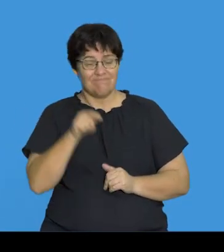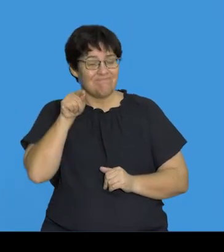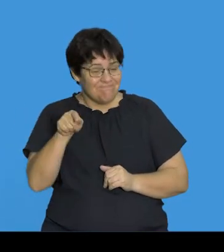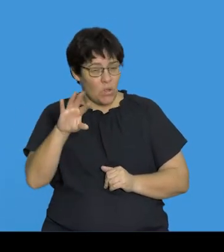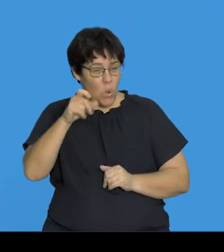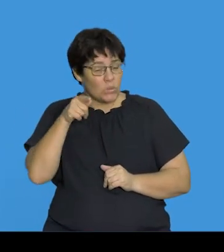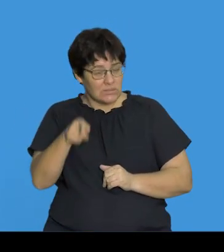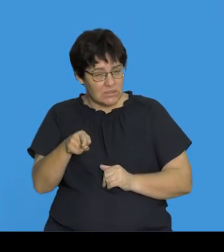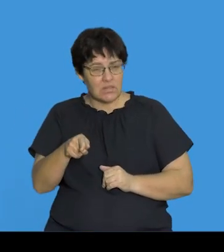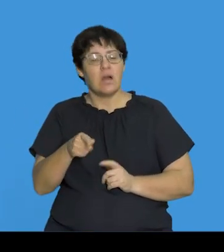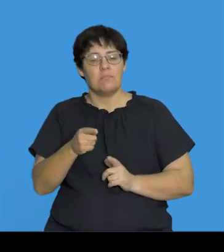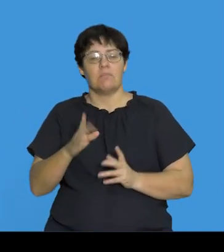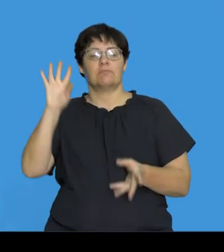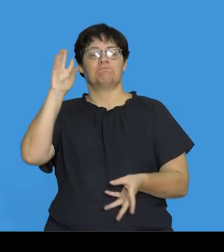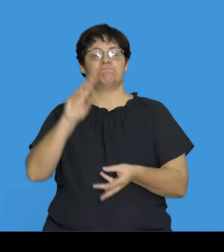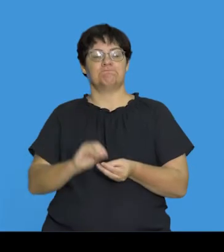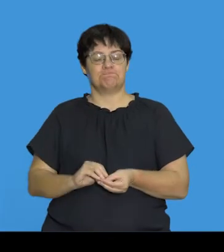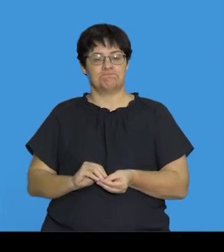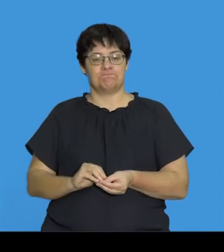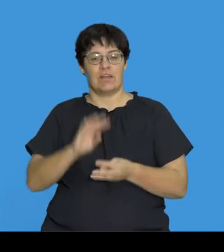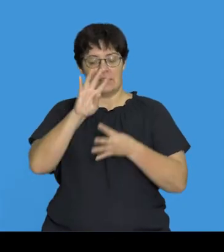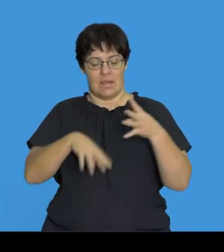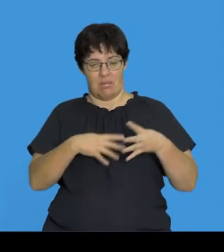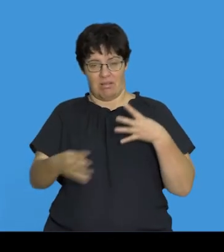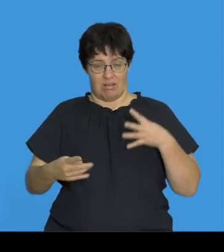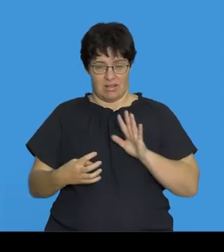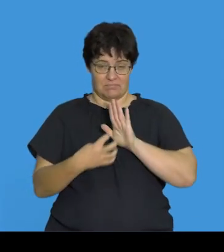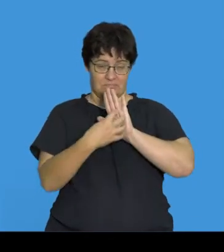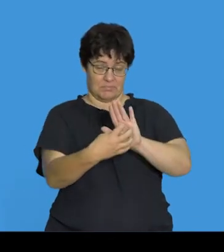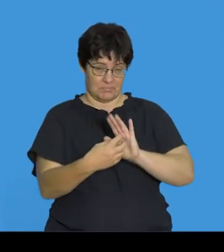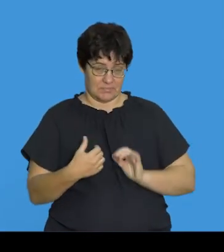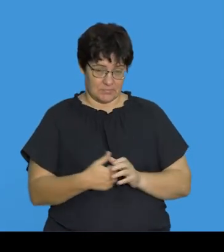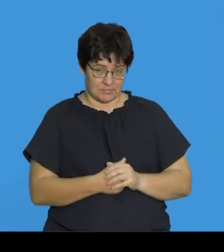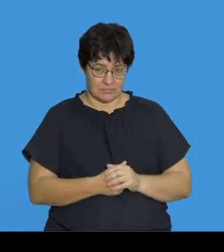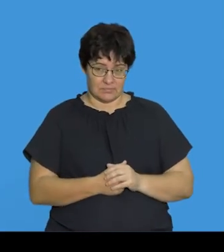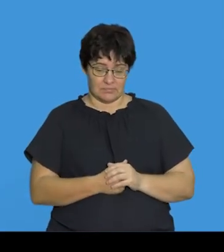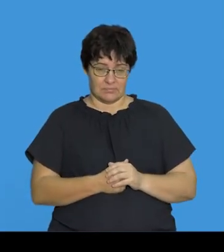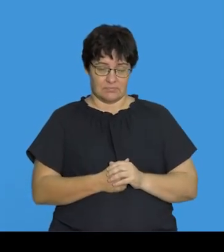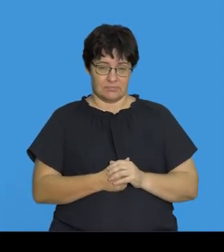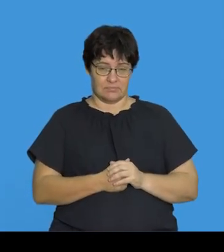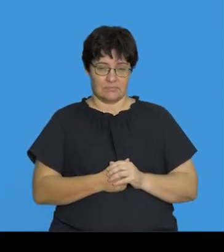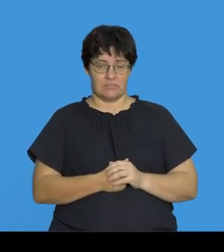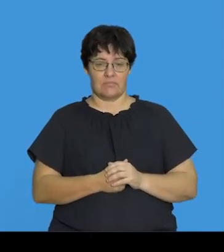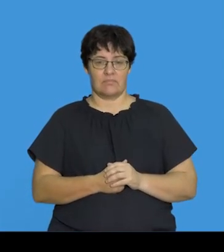genetic code is often summarized in the table on the next page. I'll show you that in a little